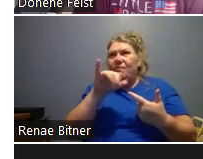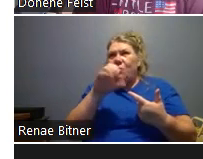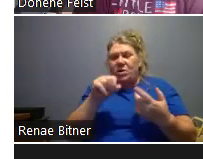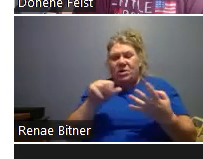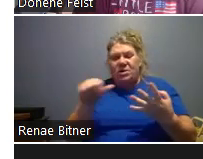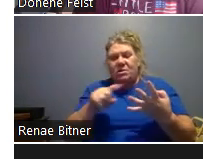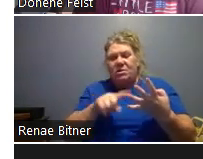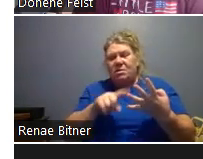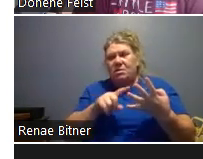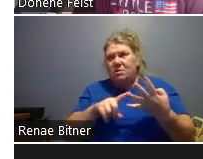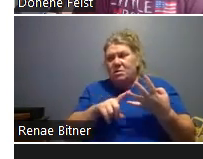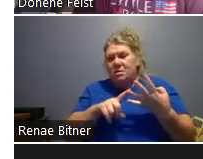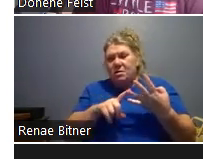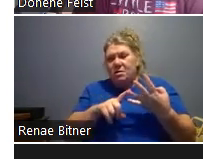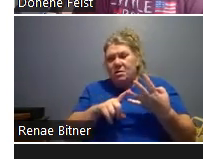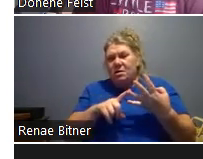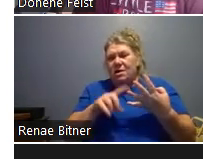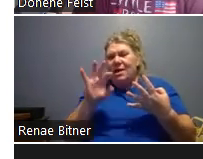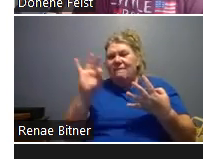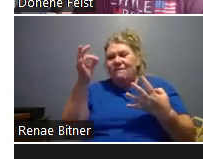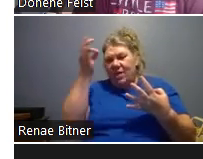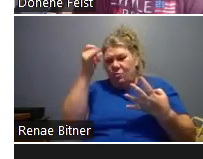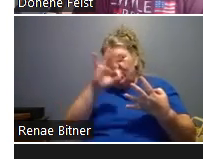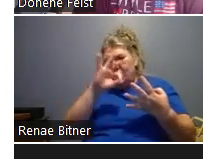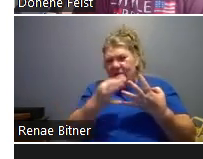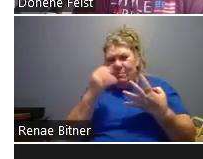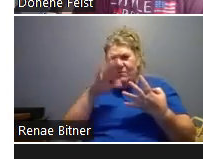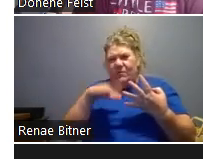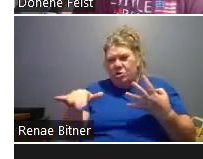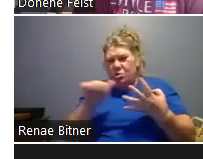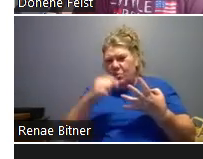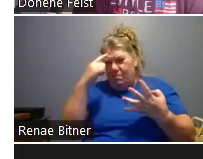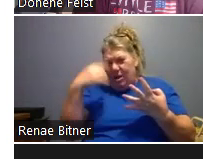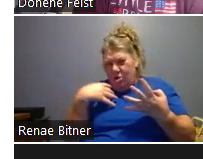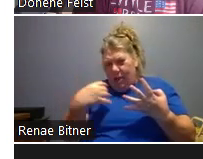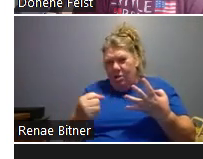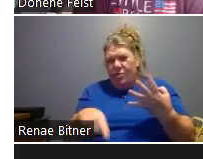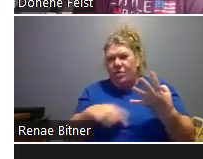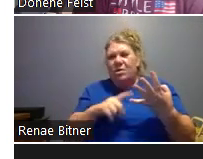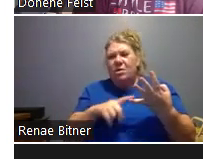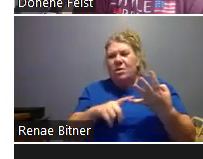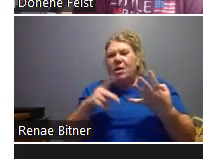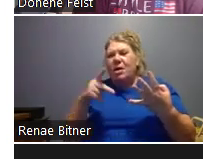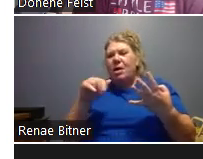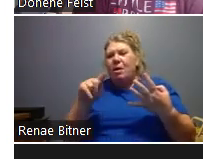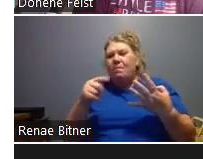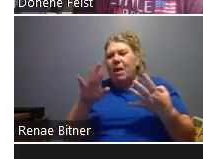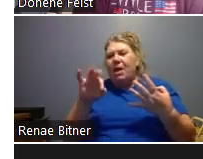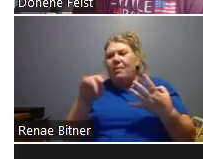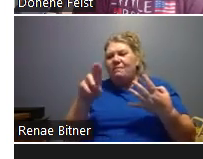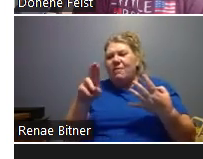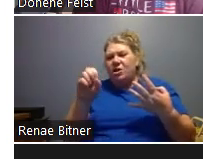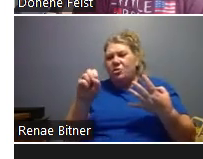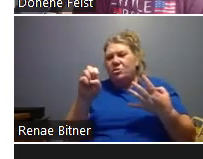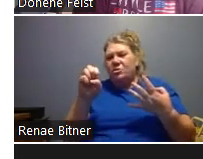be the Federation of Families for Children's Mental Health, and then also Pathfinder Services,